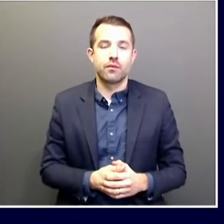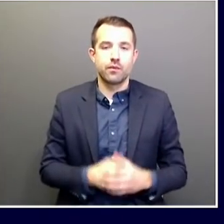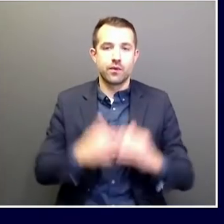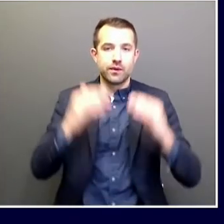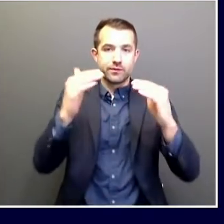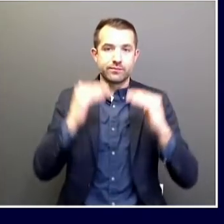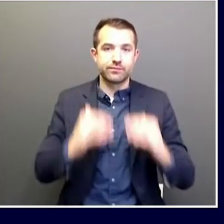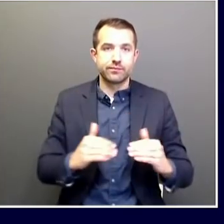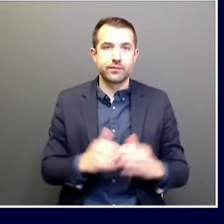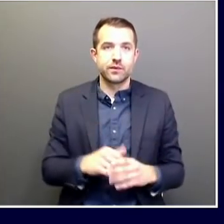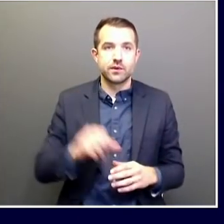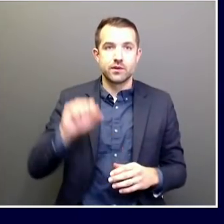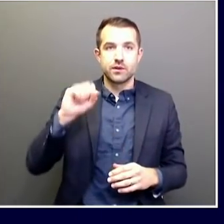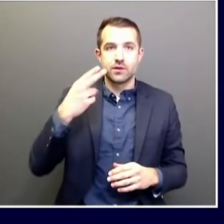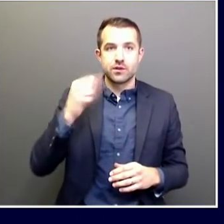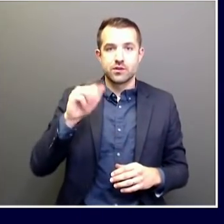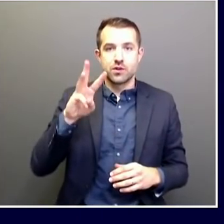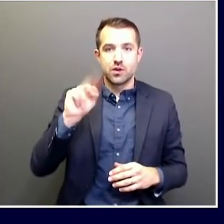Spectrum News next.